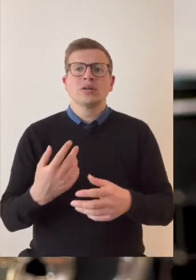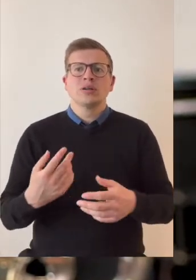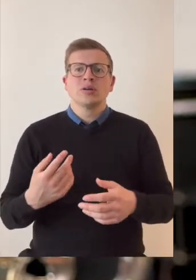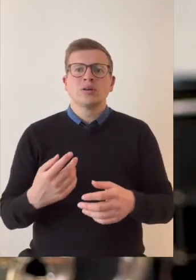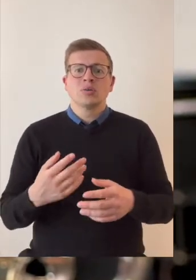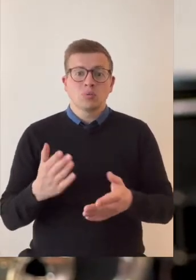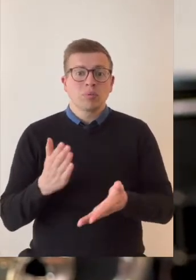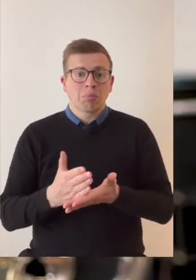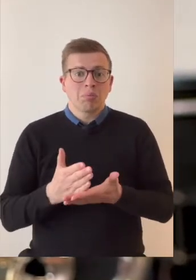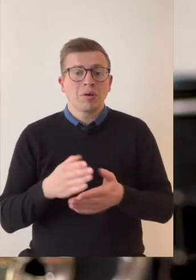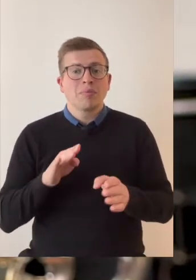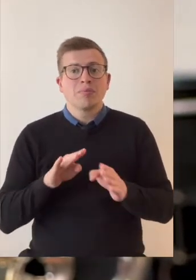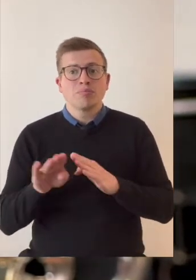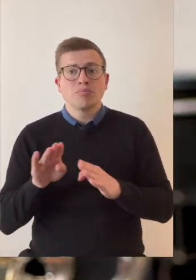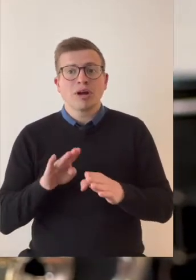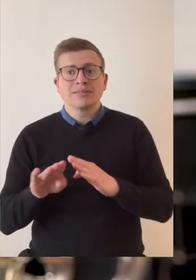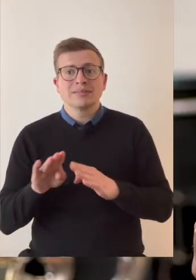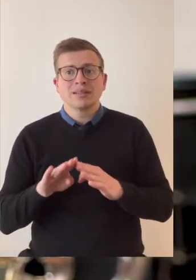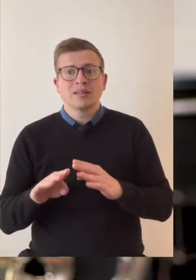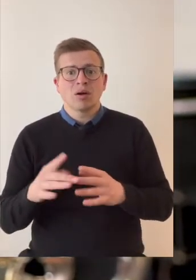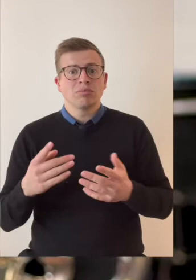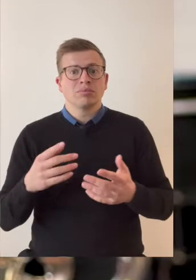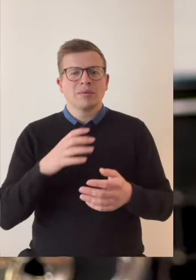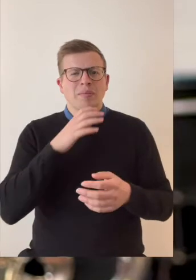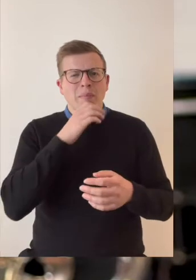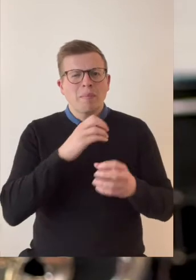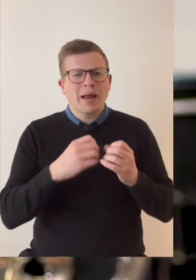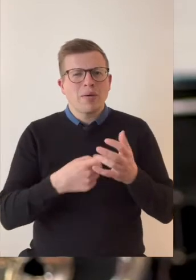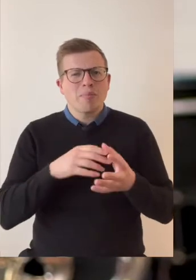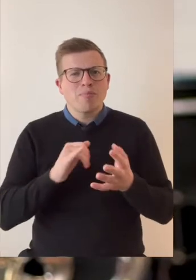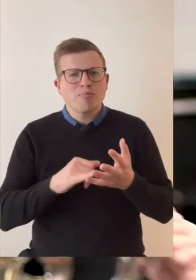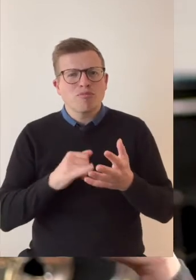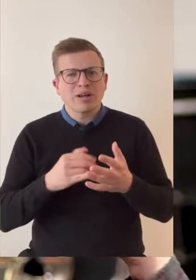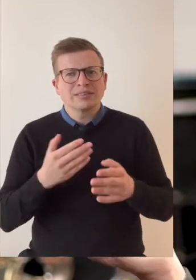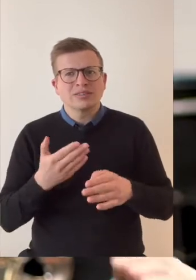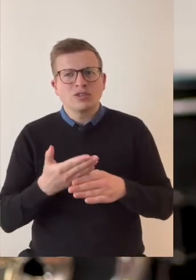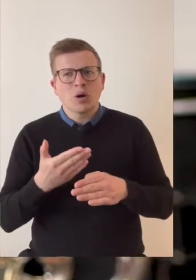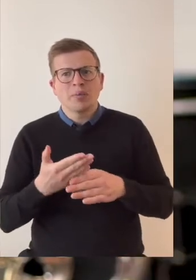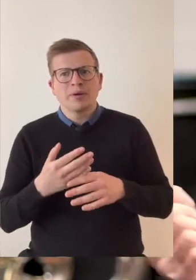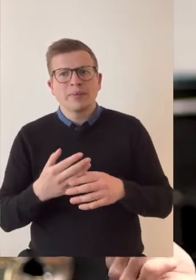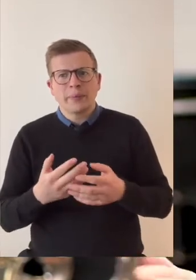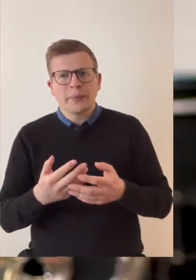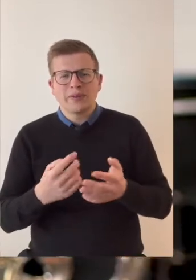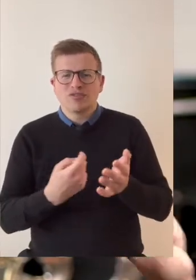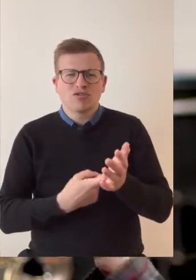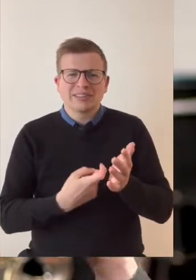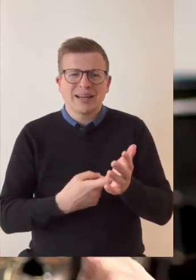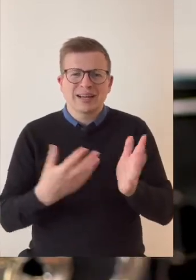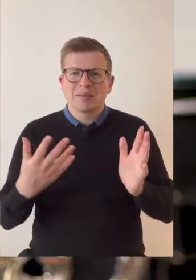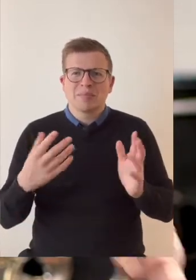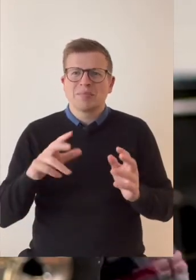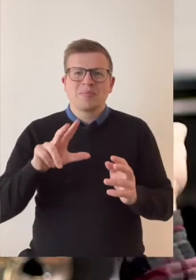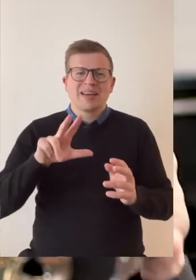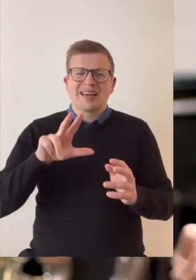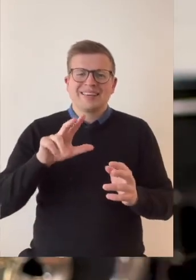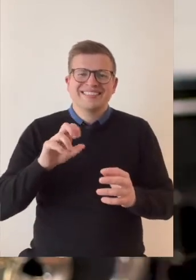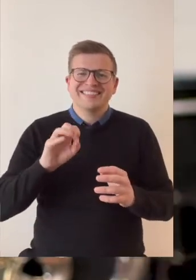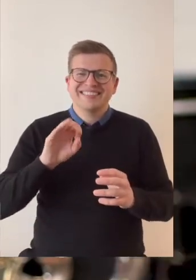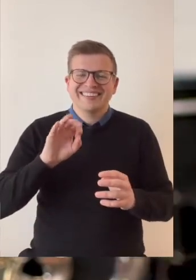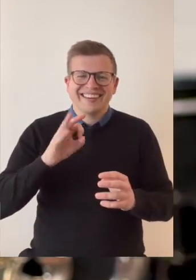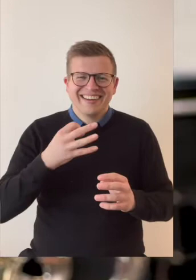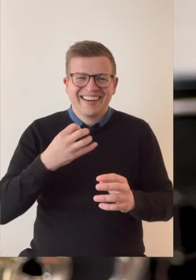had actually practised, I think it was a Manny Brass job. 18, yeah, it would be. We just reserve them in 18, 12, just bang them